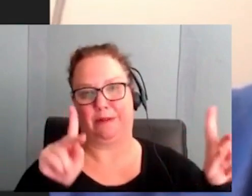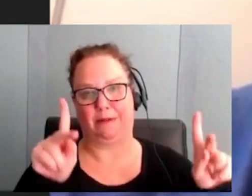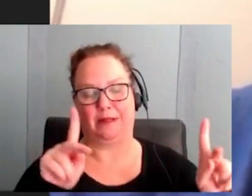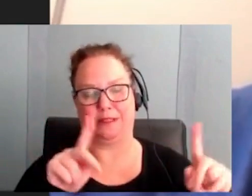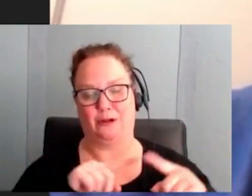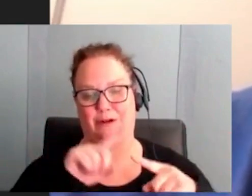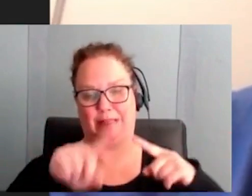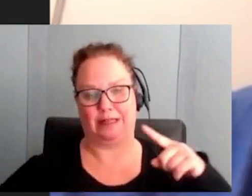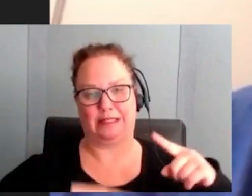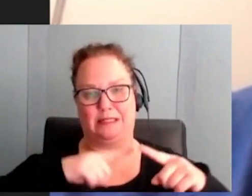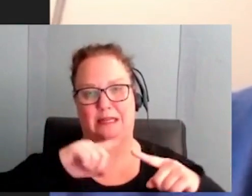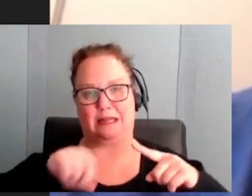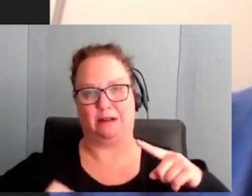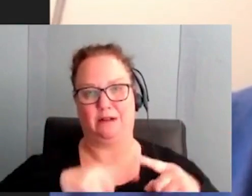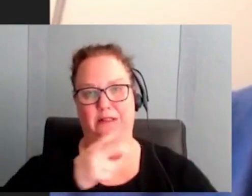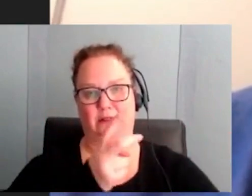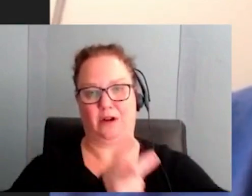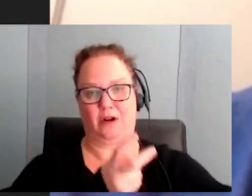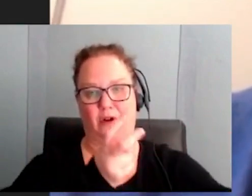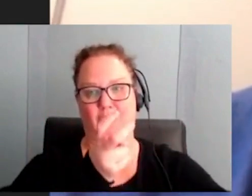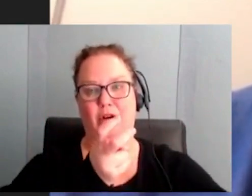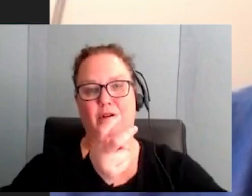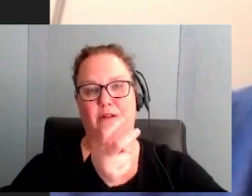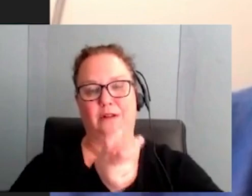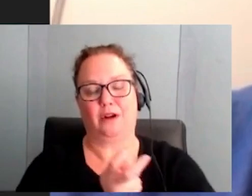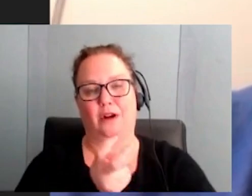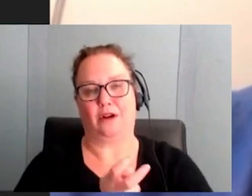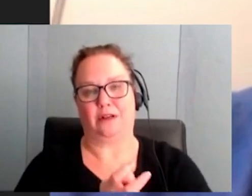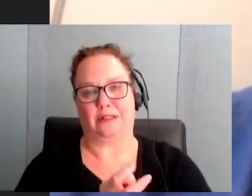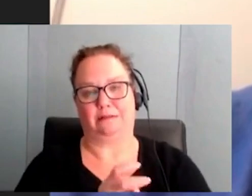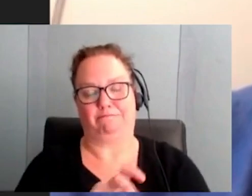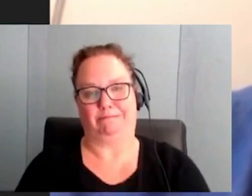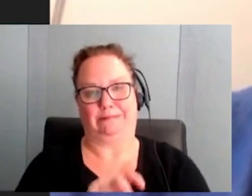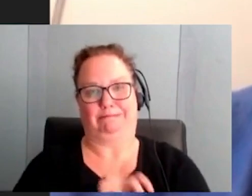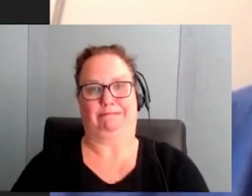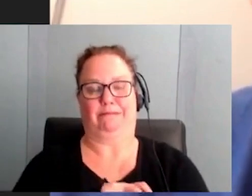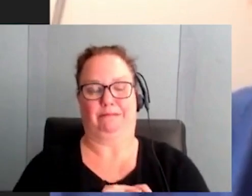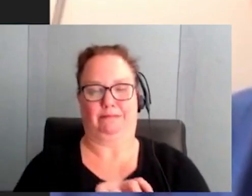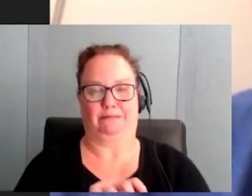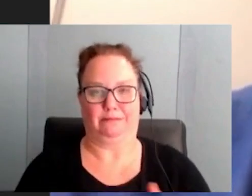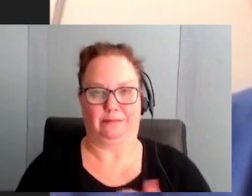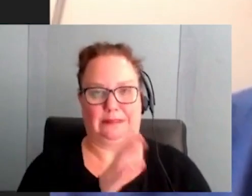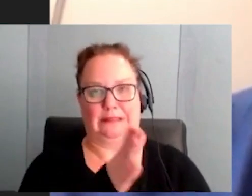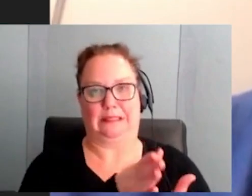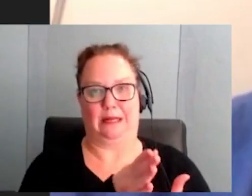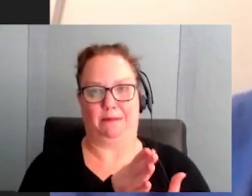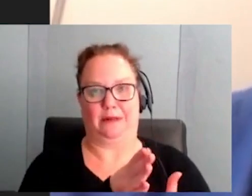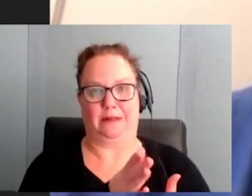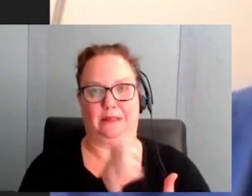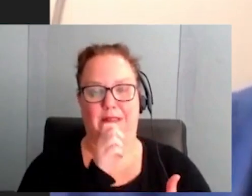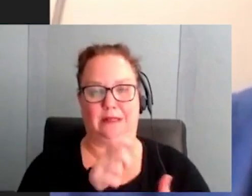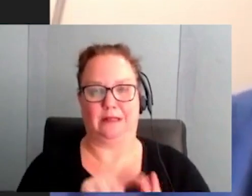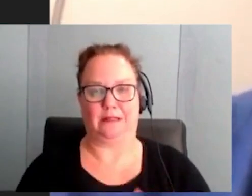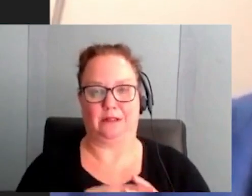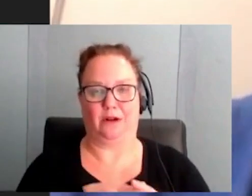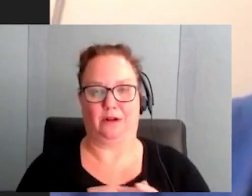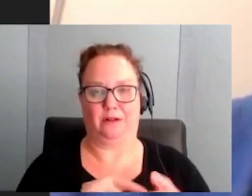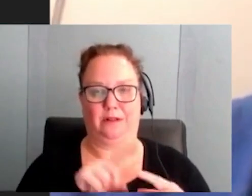cycle, I think it's going to be extremely harder to probably get them out than if you could get them to not go in the cycle in the first